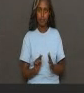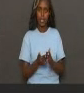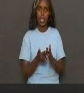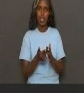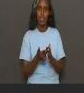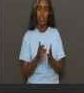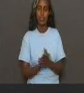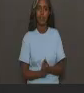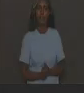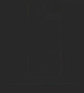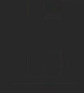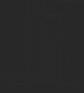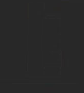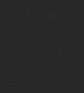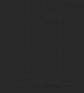Begin.